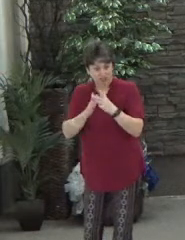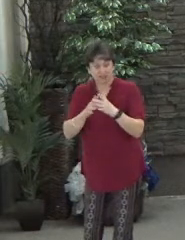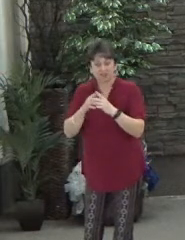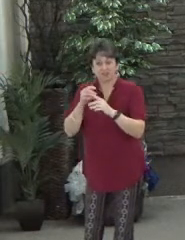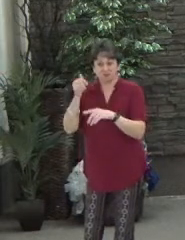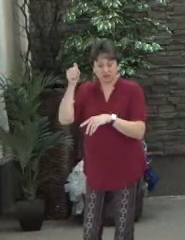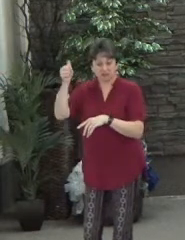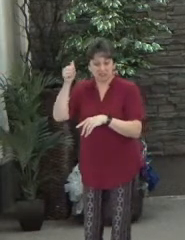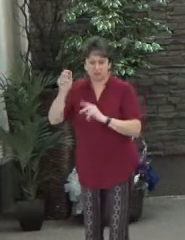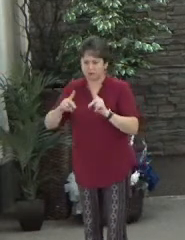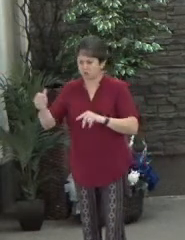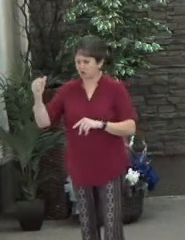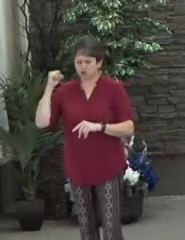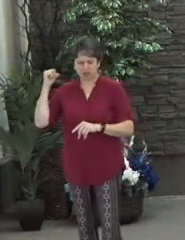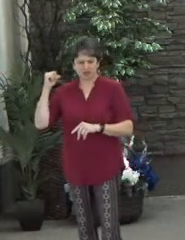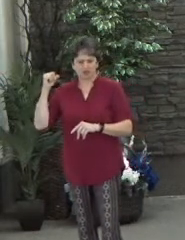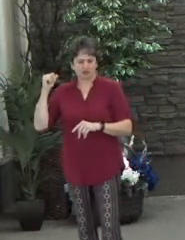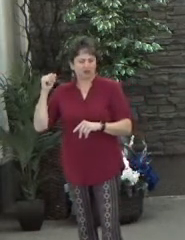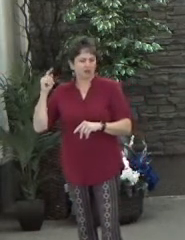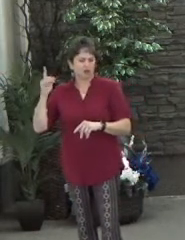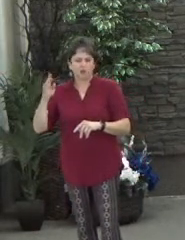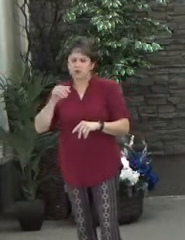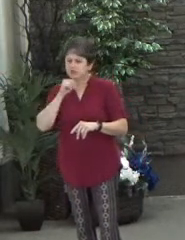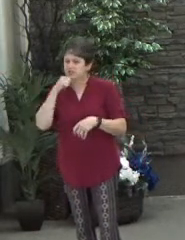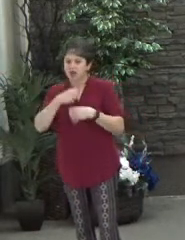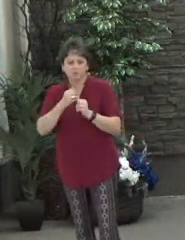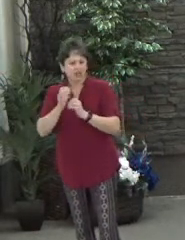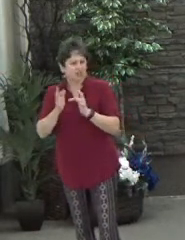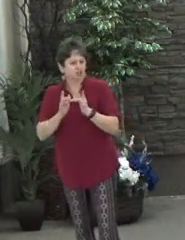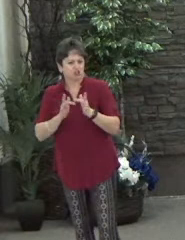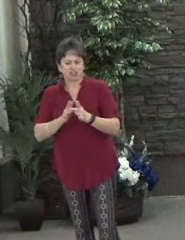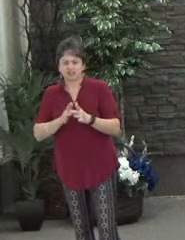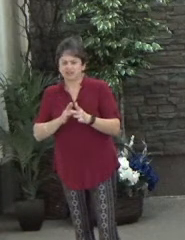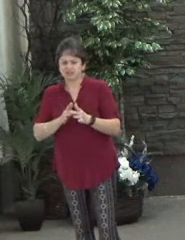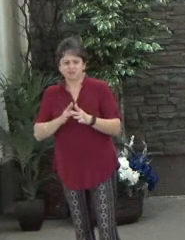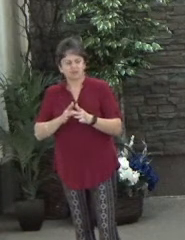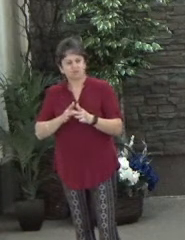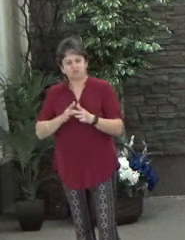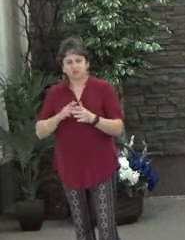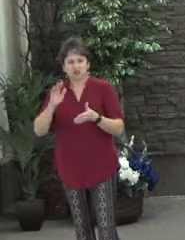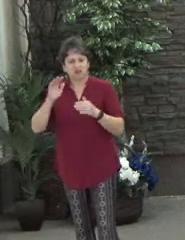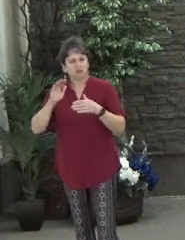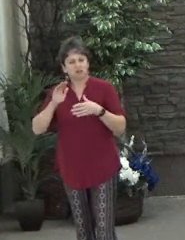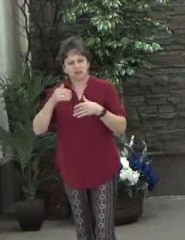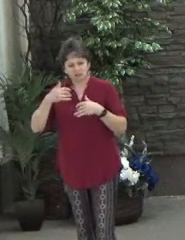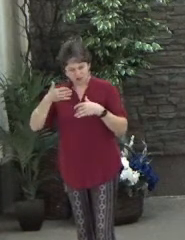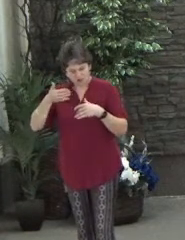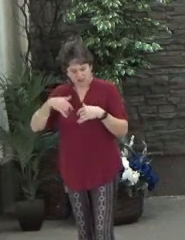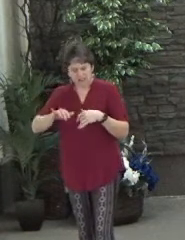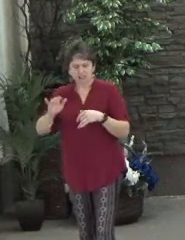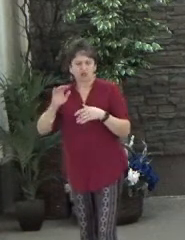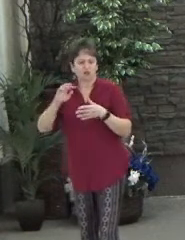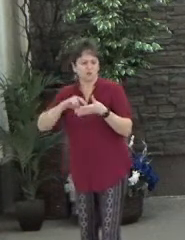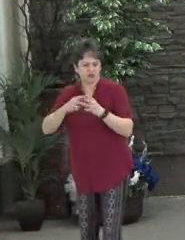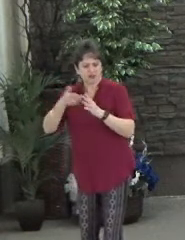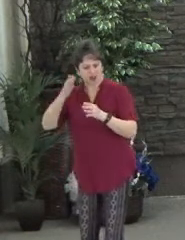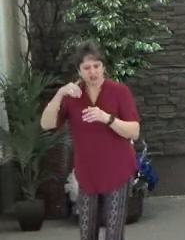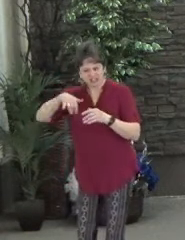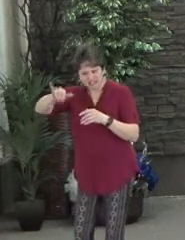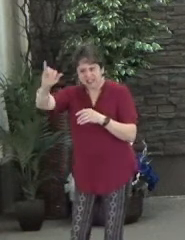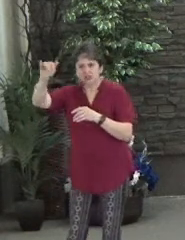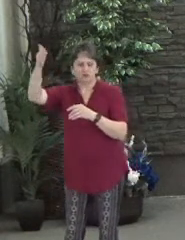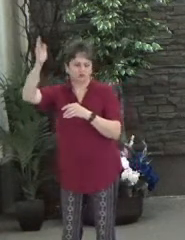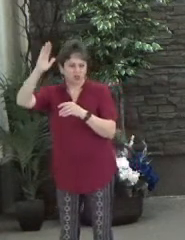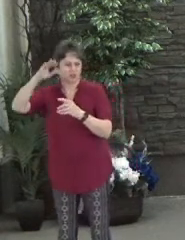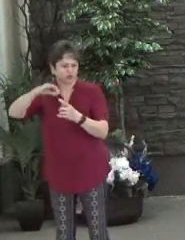by men, but being rejected by men did not make Jesus any less chosen and precious. And so here's this new reality that